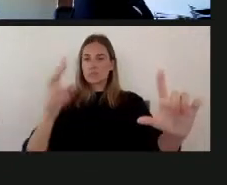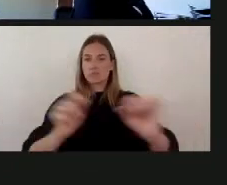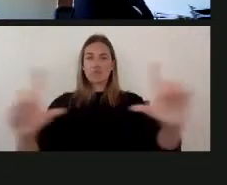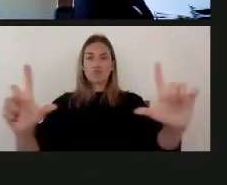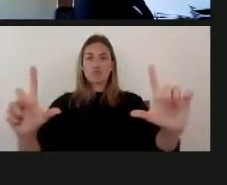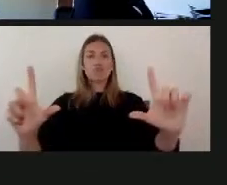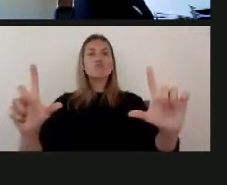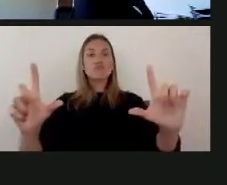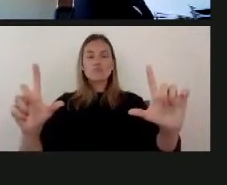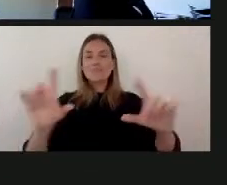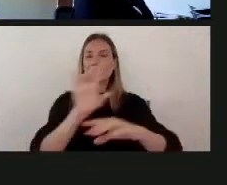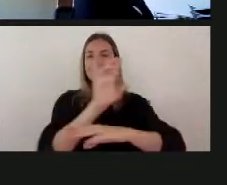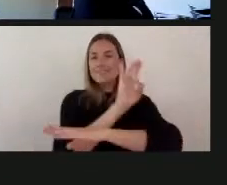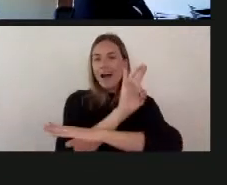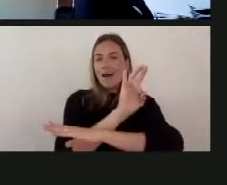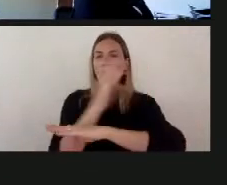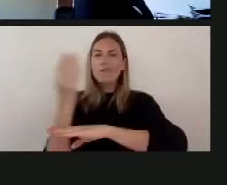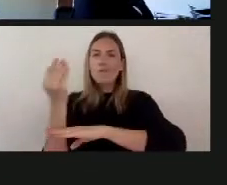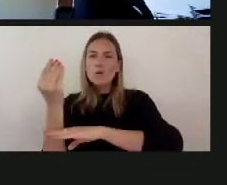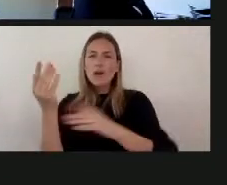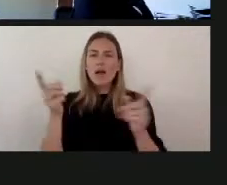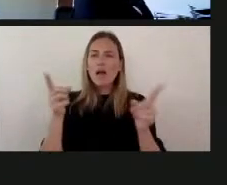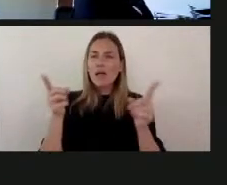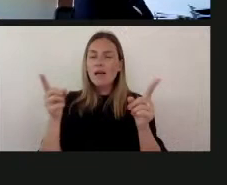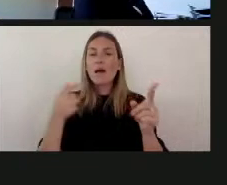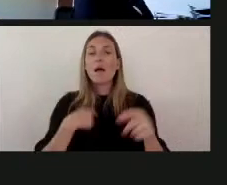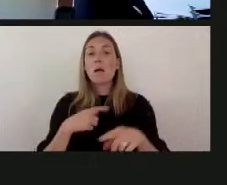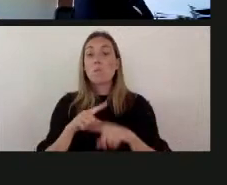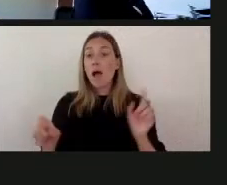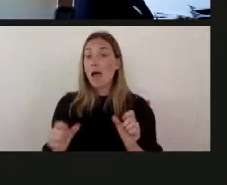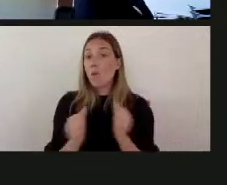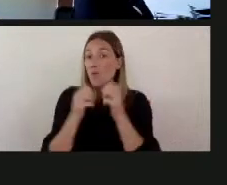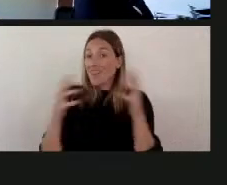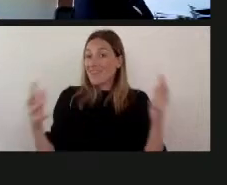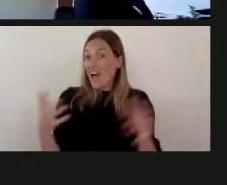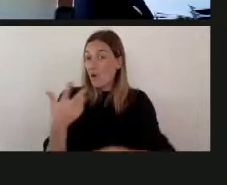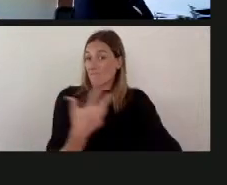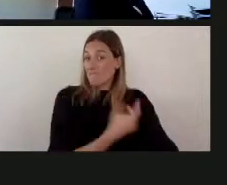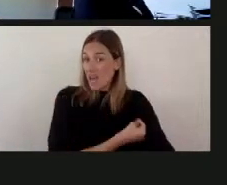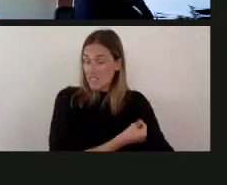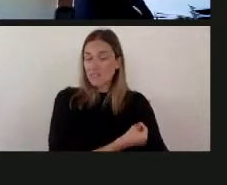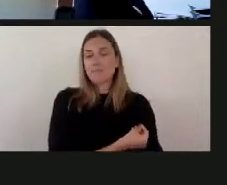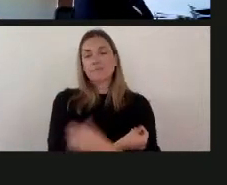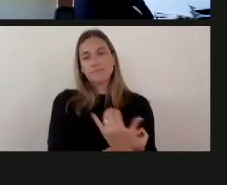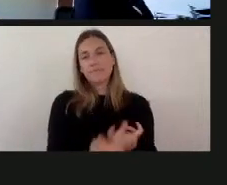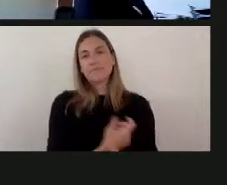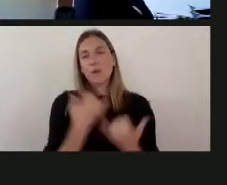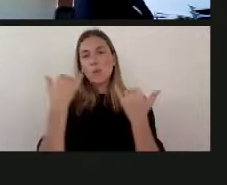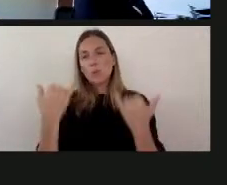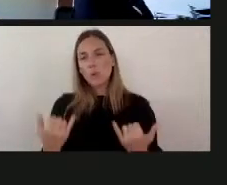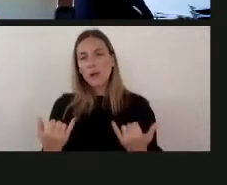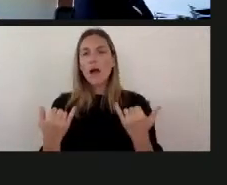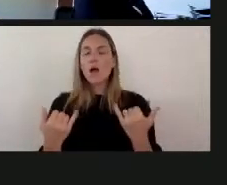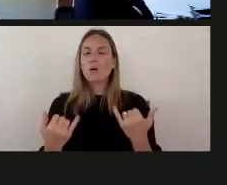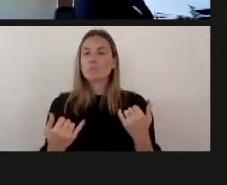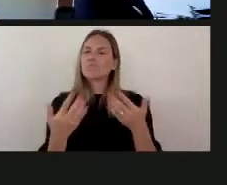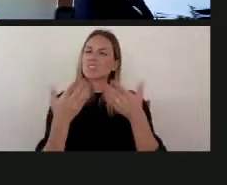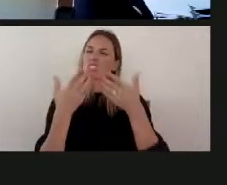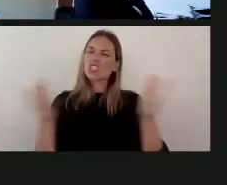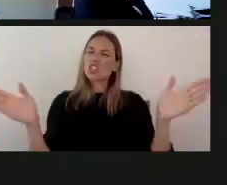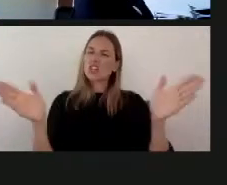between 7 and 14, but unvaccinated from the guidance that we've been provided from DHD, which is generally a little